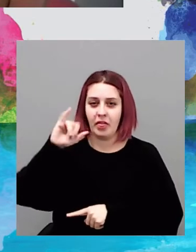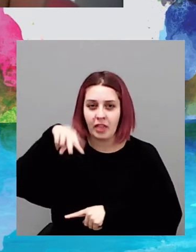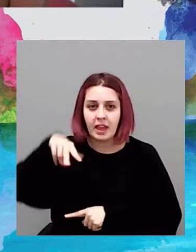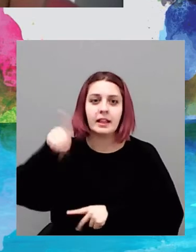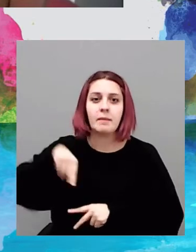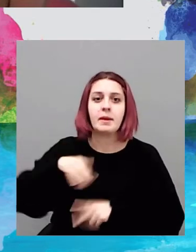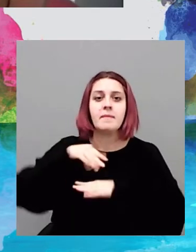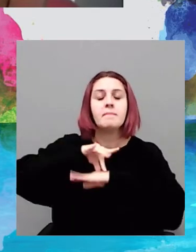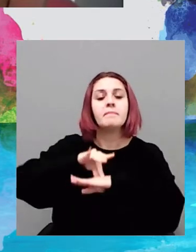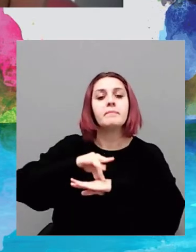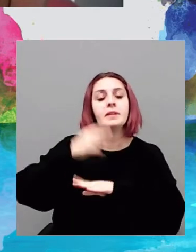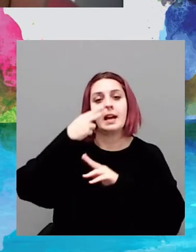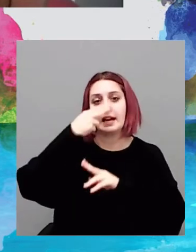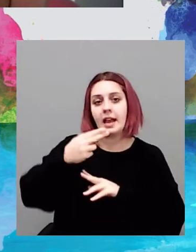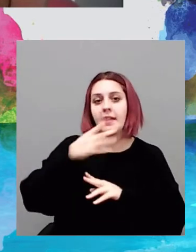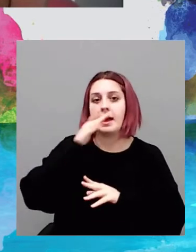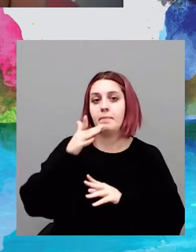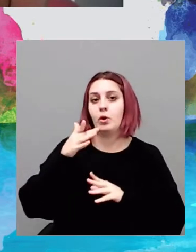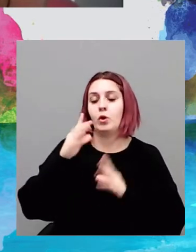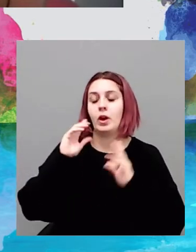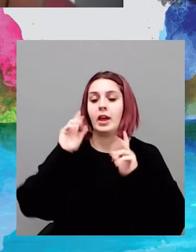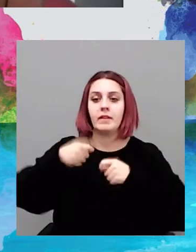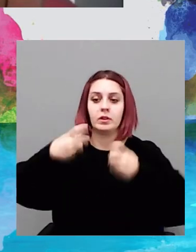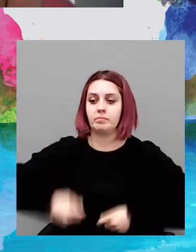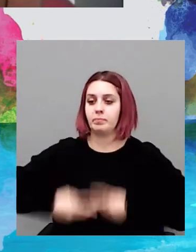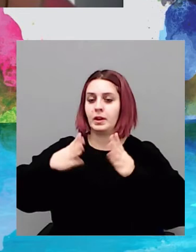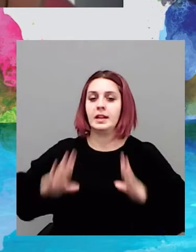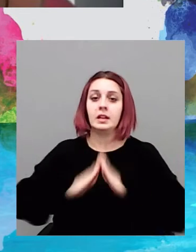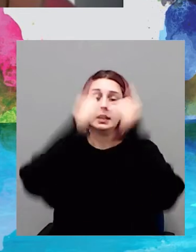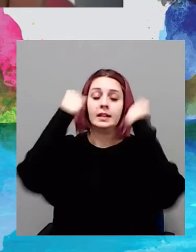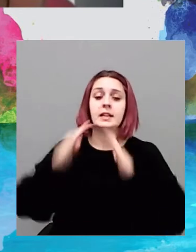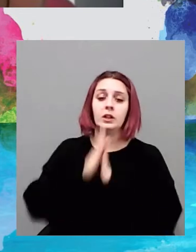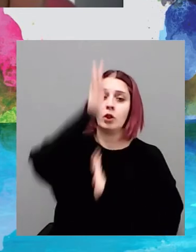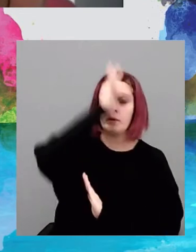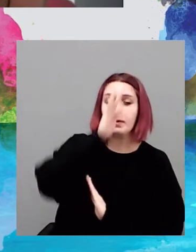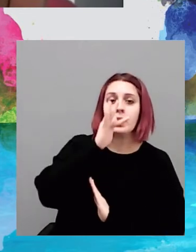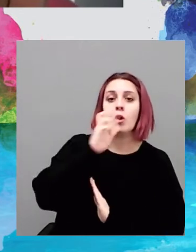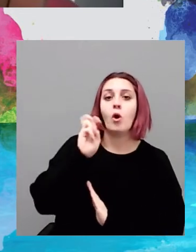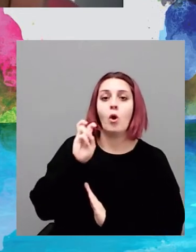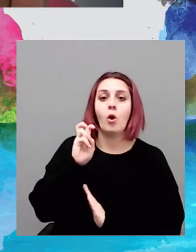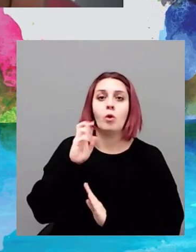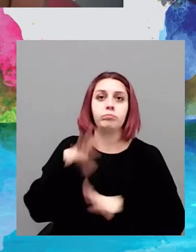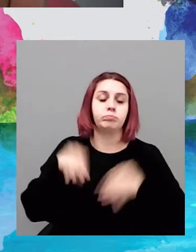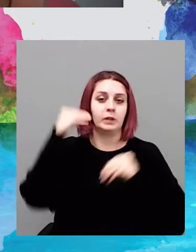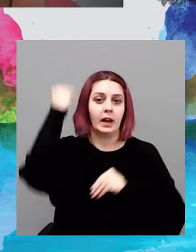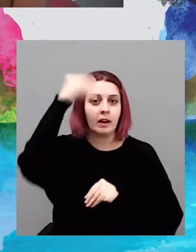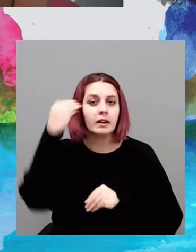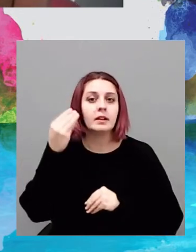They also provide guided visits to relevant buildings in Granada.